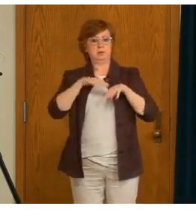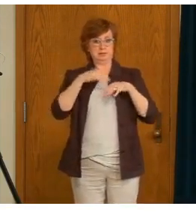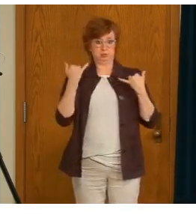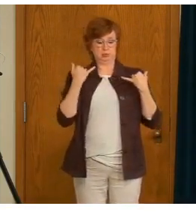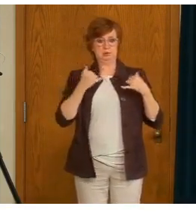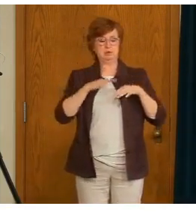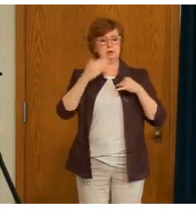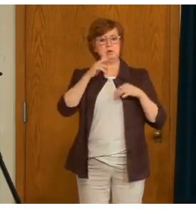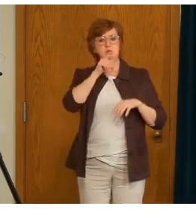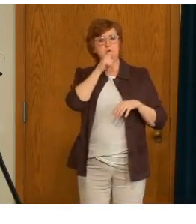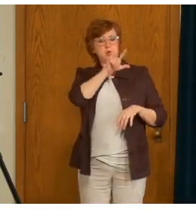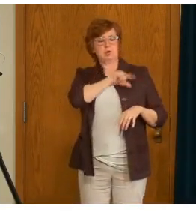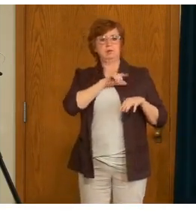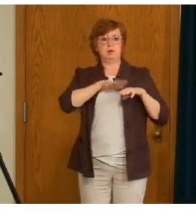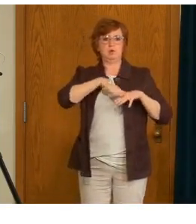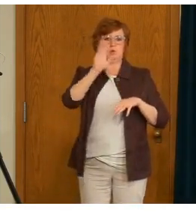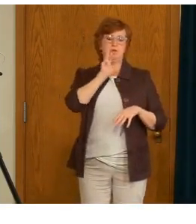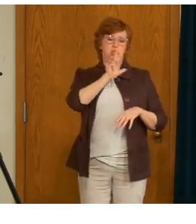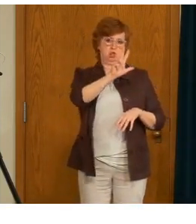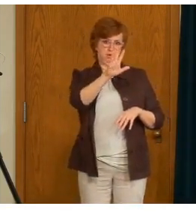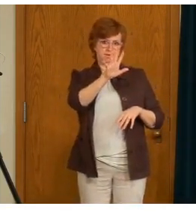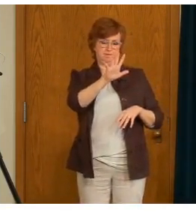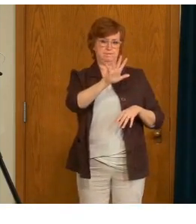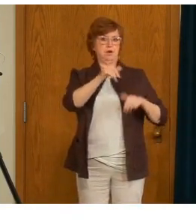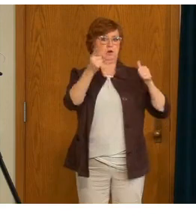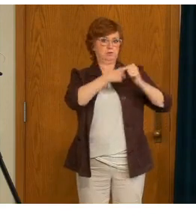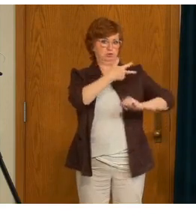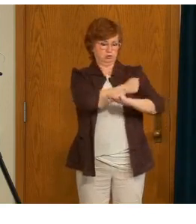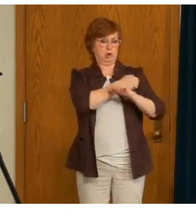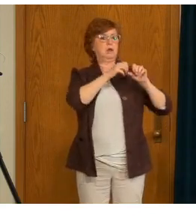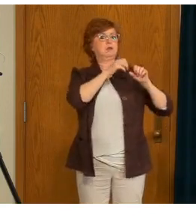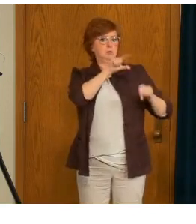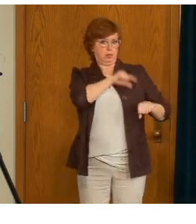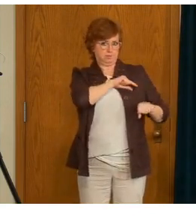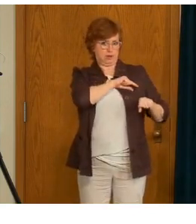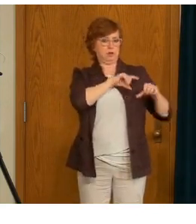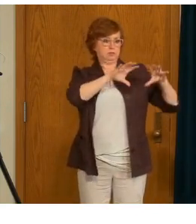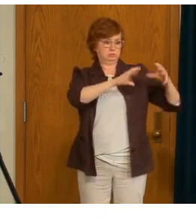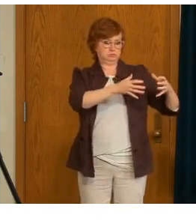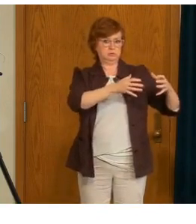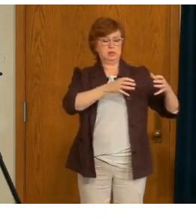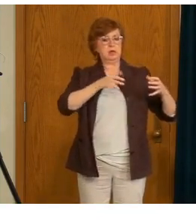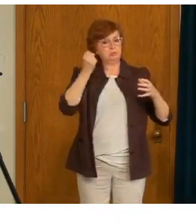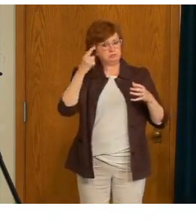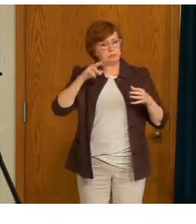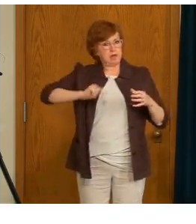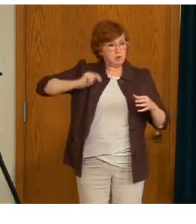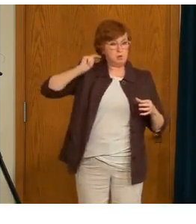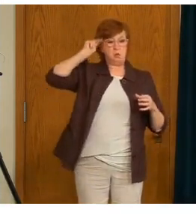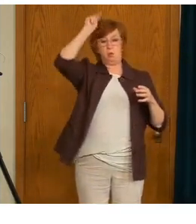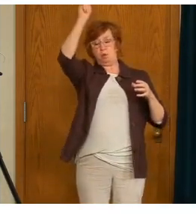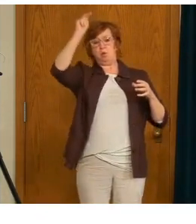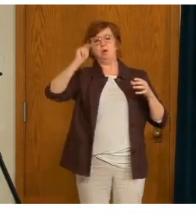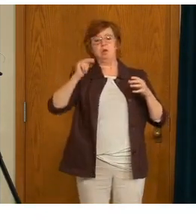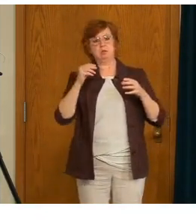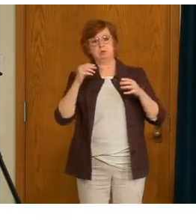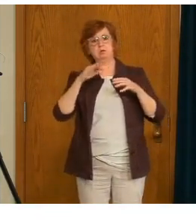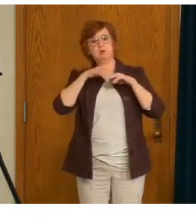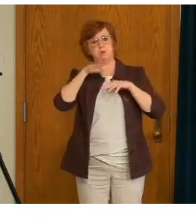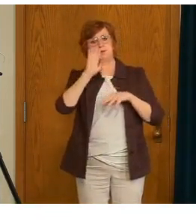to receive their first shot, except in the far north, where we will now be vaccinating every adult 18 and